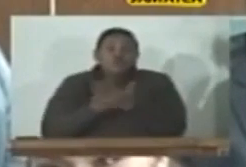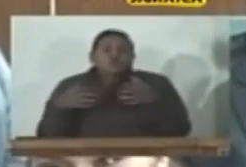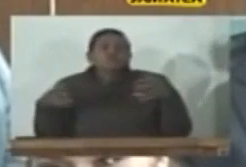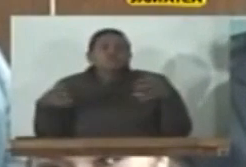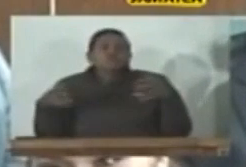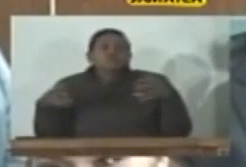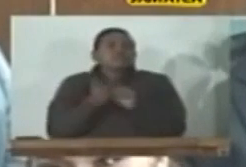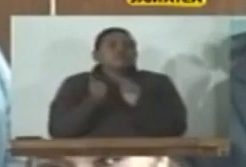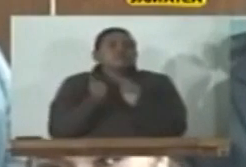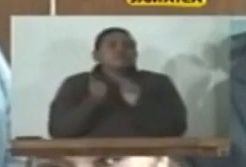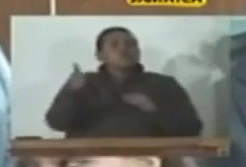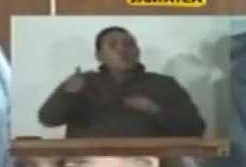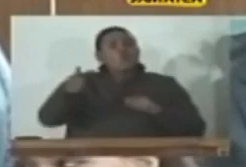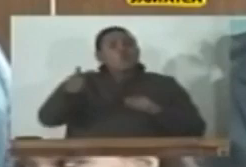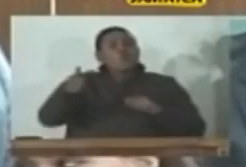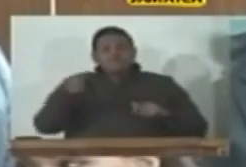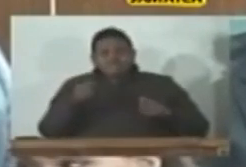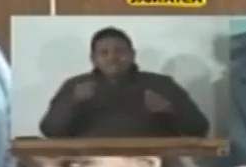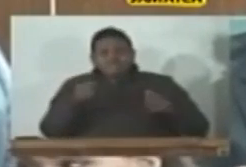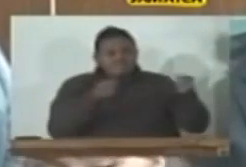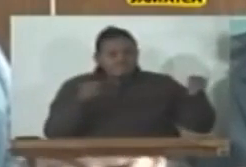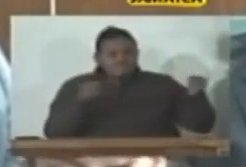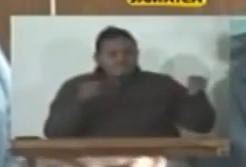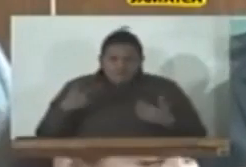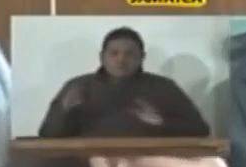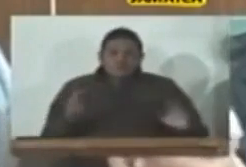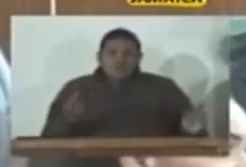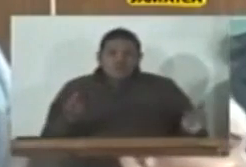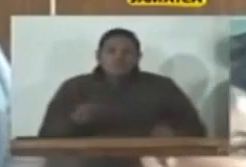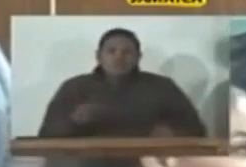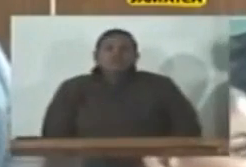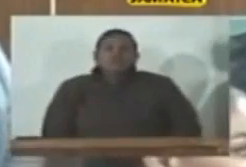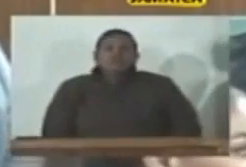establishing Jamaica Customs Agency as an executive agency,